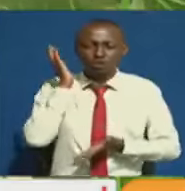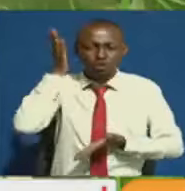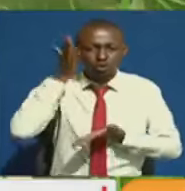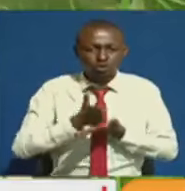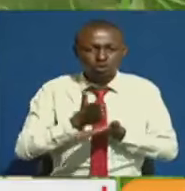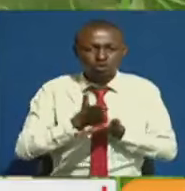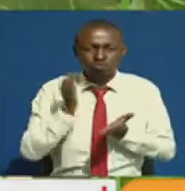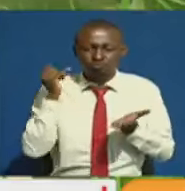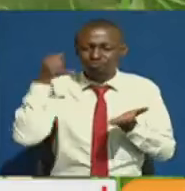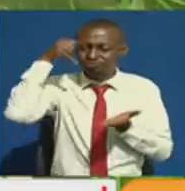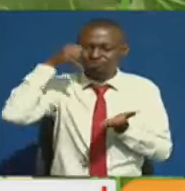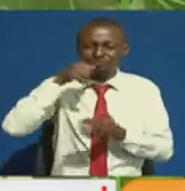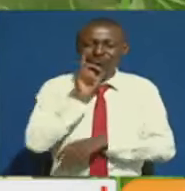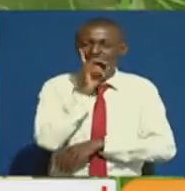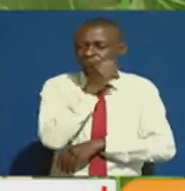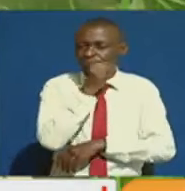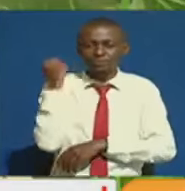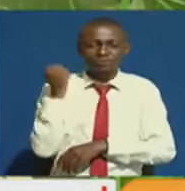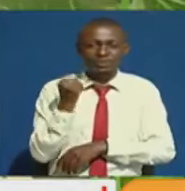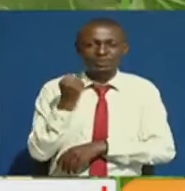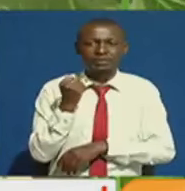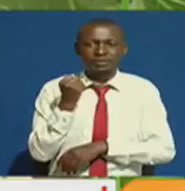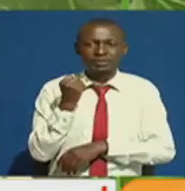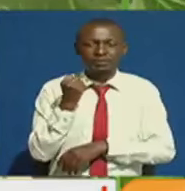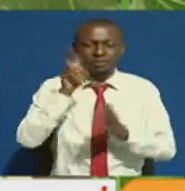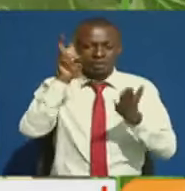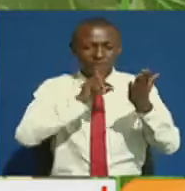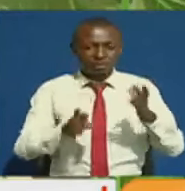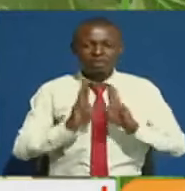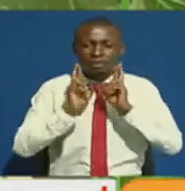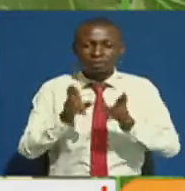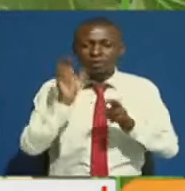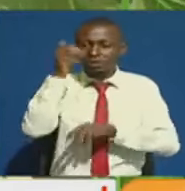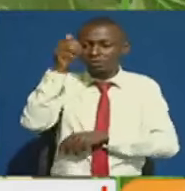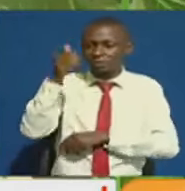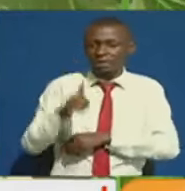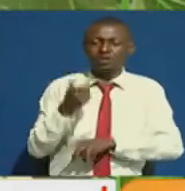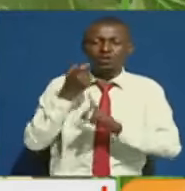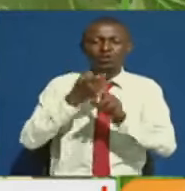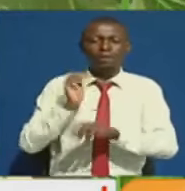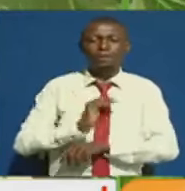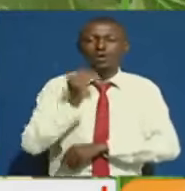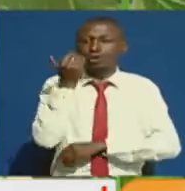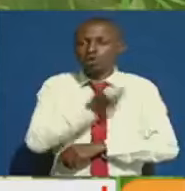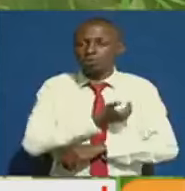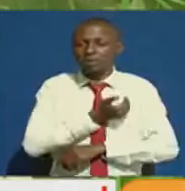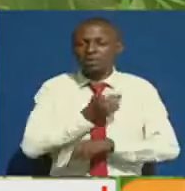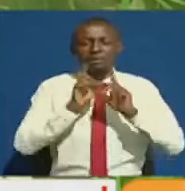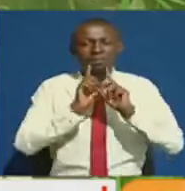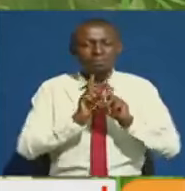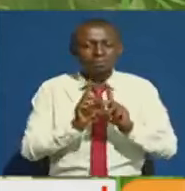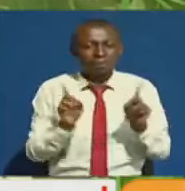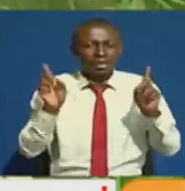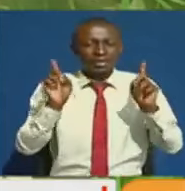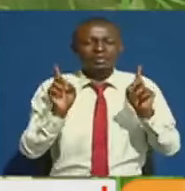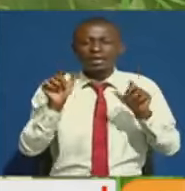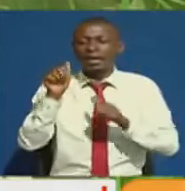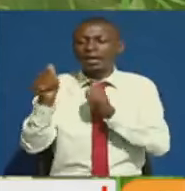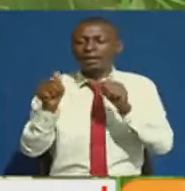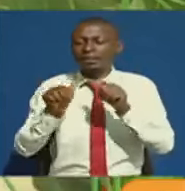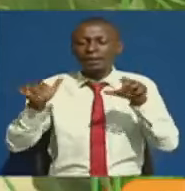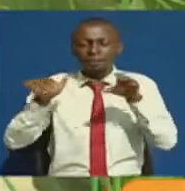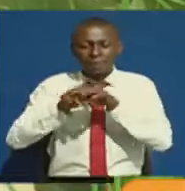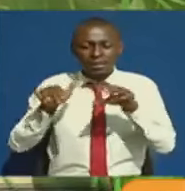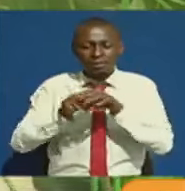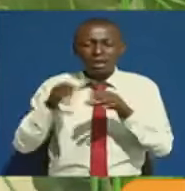that has been considered. We haven't read the report yet by the committee, but word from our colleagues in that